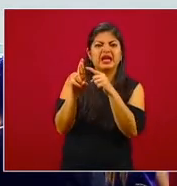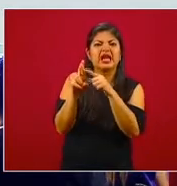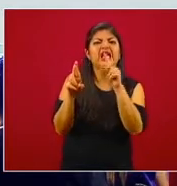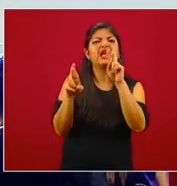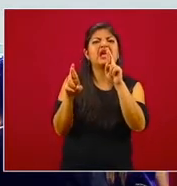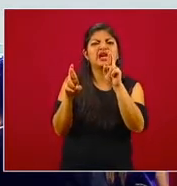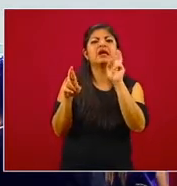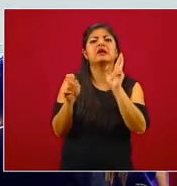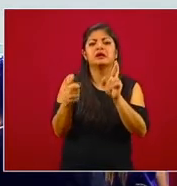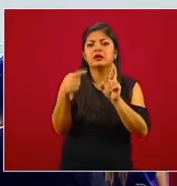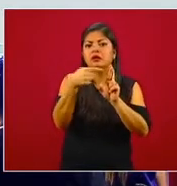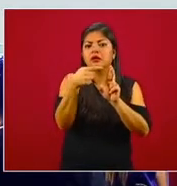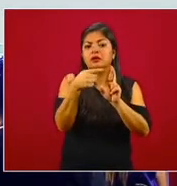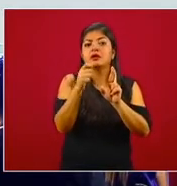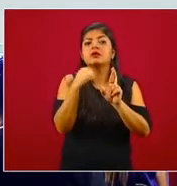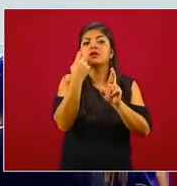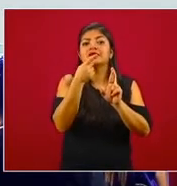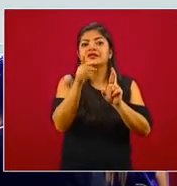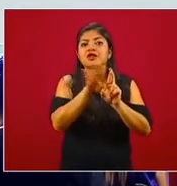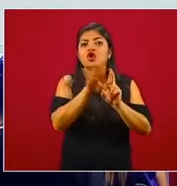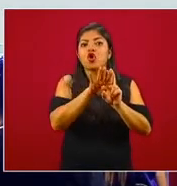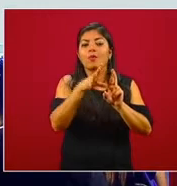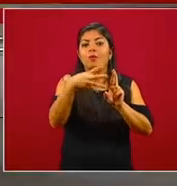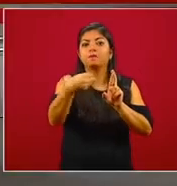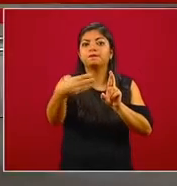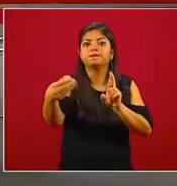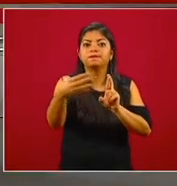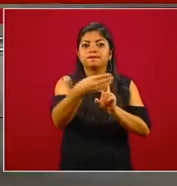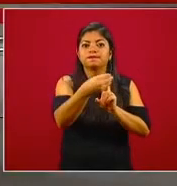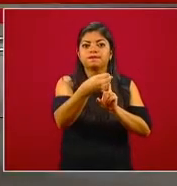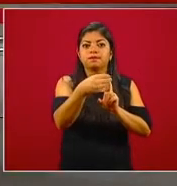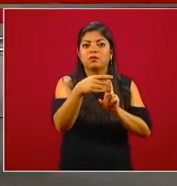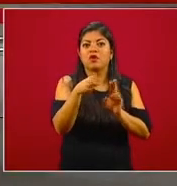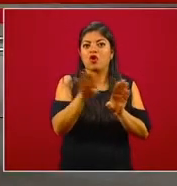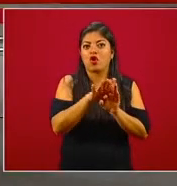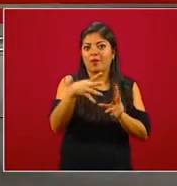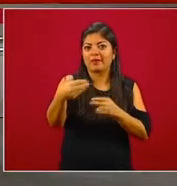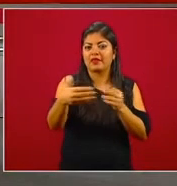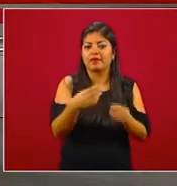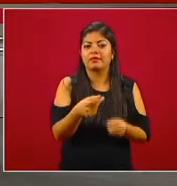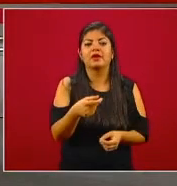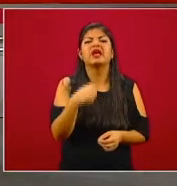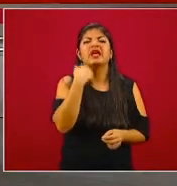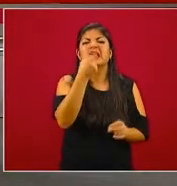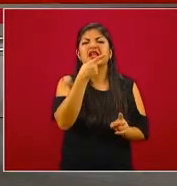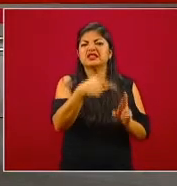la variable that's producción de la R. epidemia. En R, términos muy it's the simples, lo que quiere number decir es of